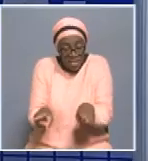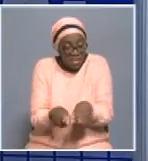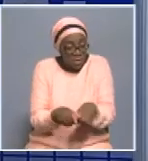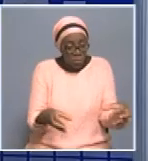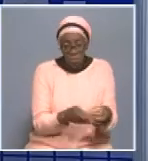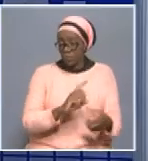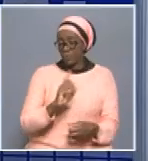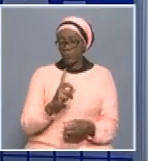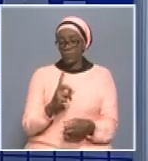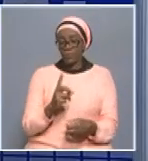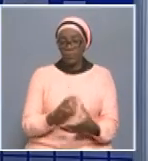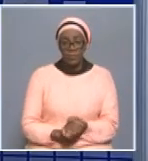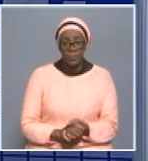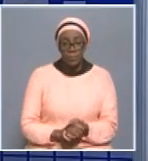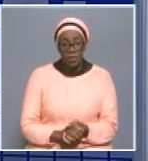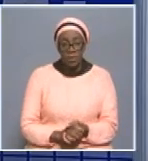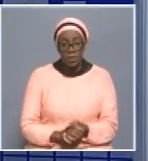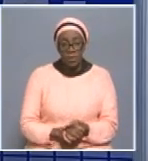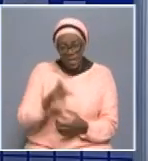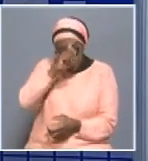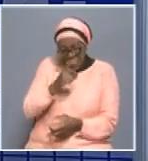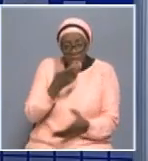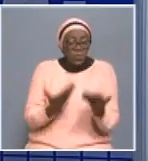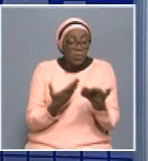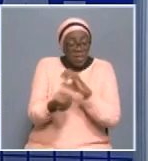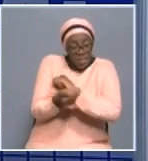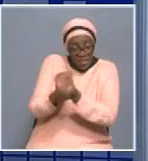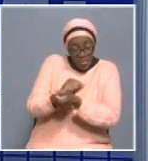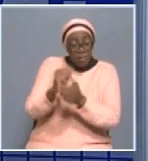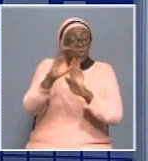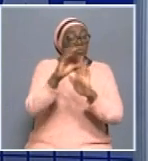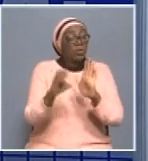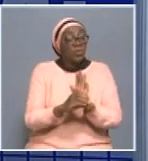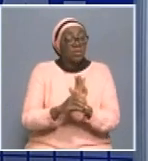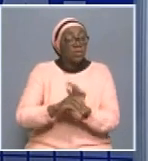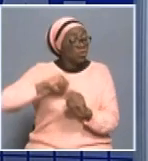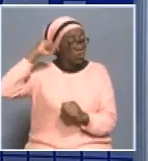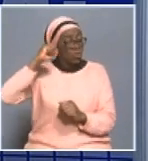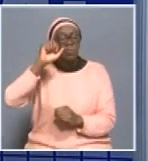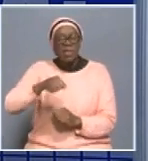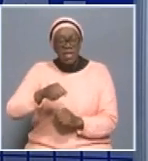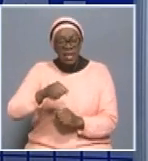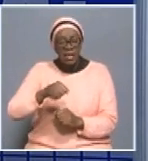the amendment be contested, or is there any recourse in the court of law that one can perhaps take up?